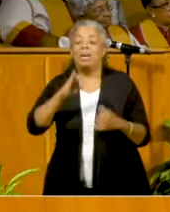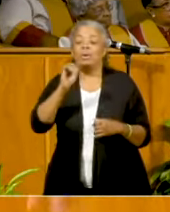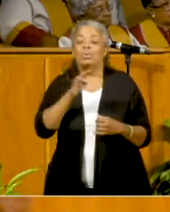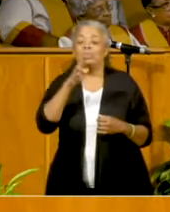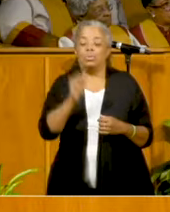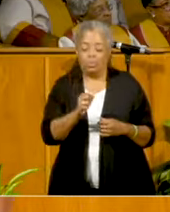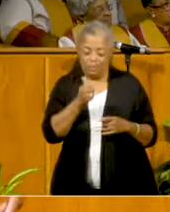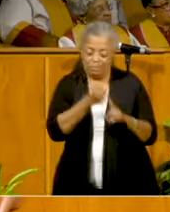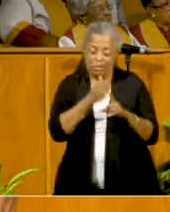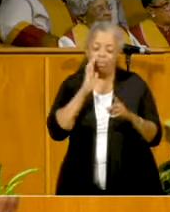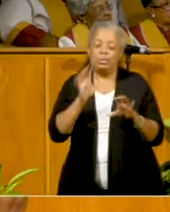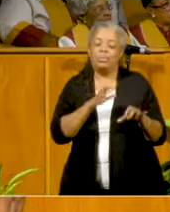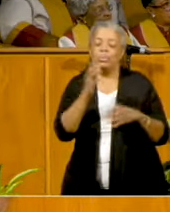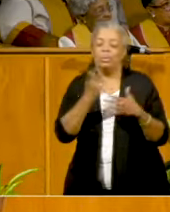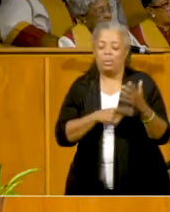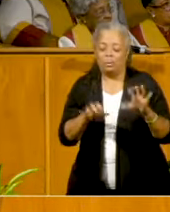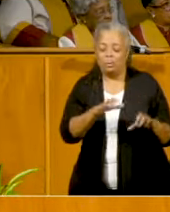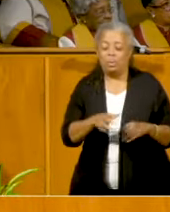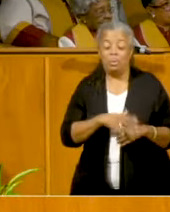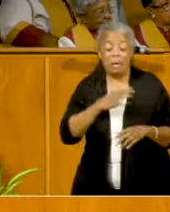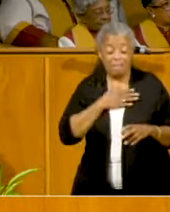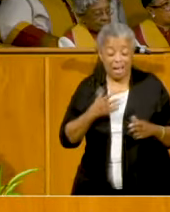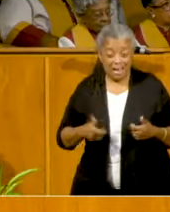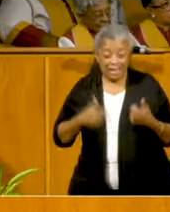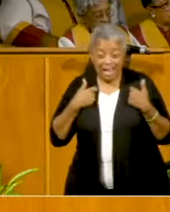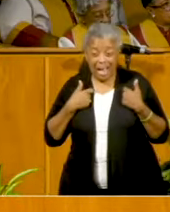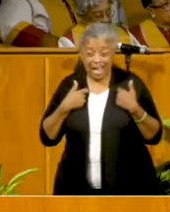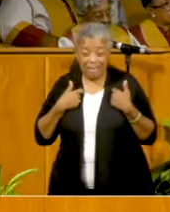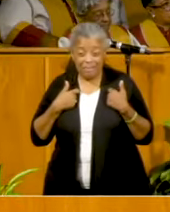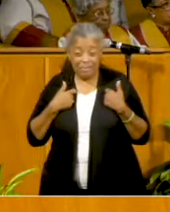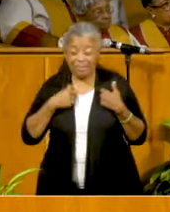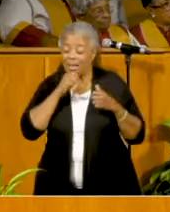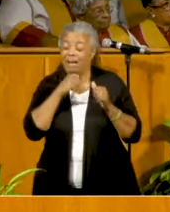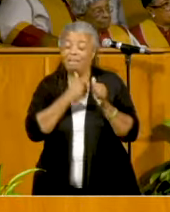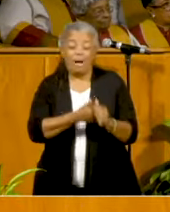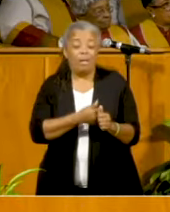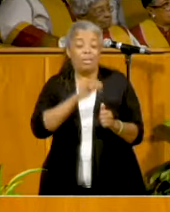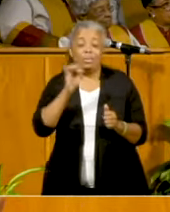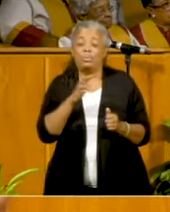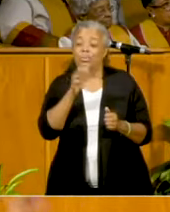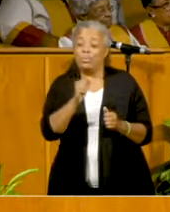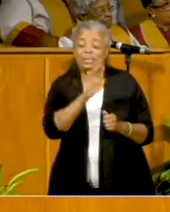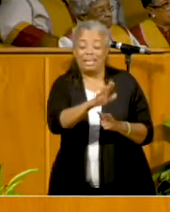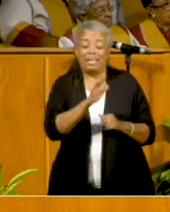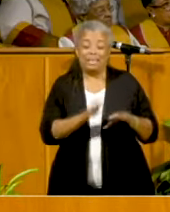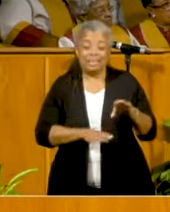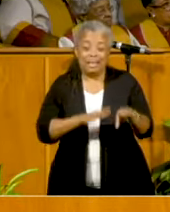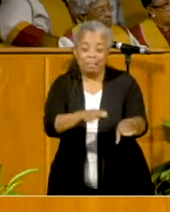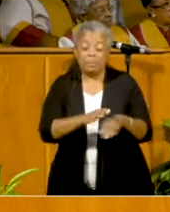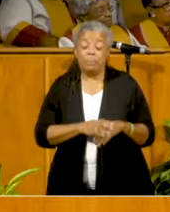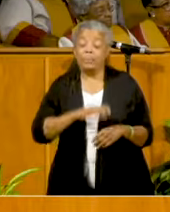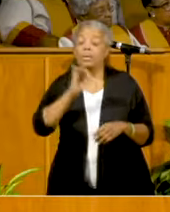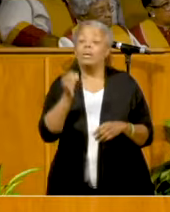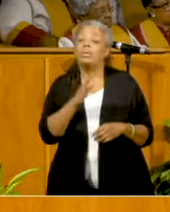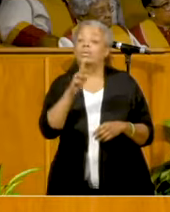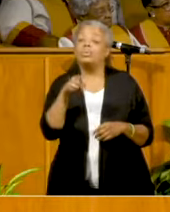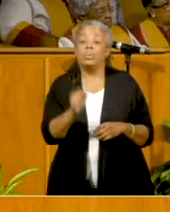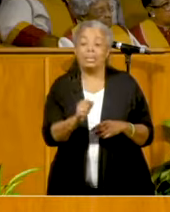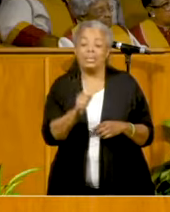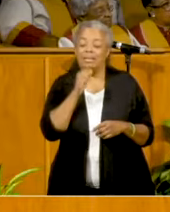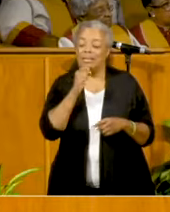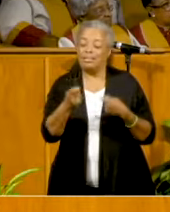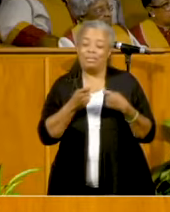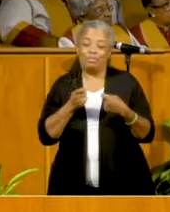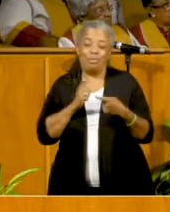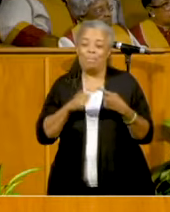going to do what he's going to do. But my life is not ordered by Judas. What Judas does not